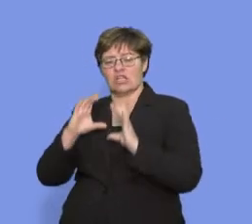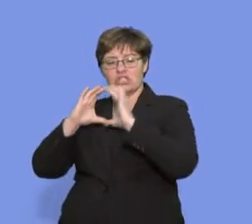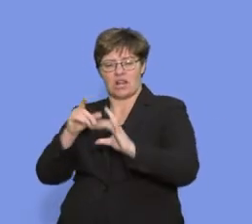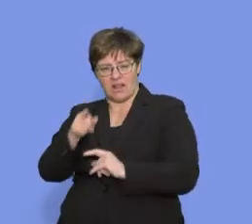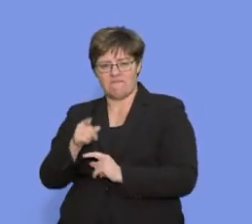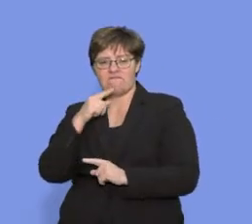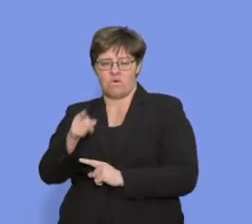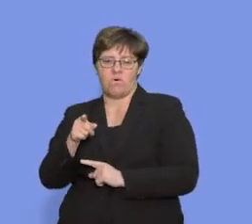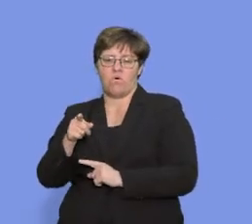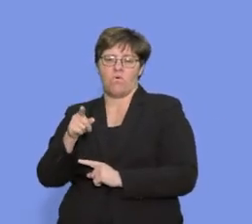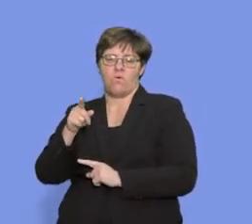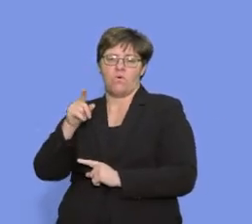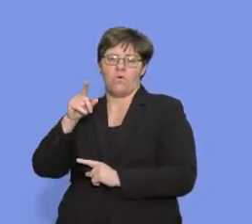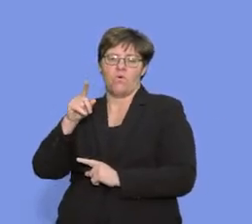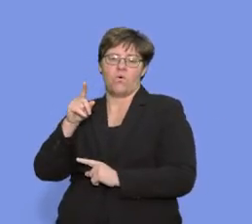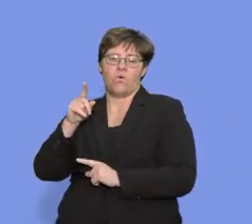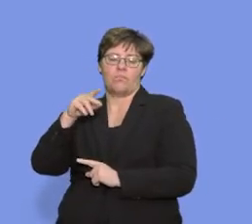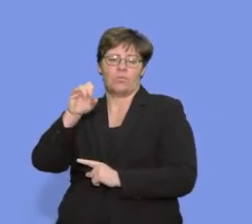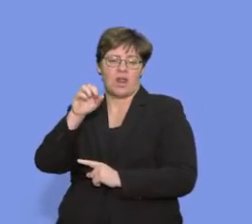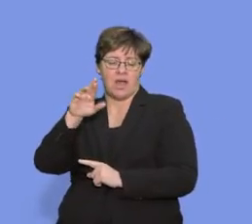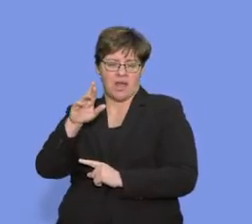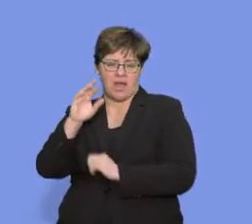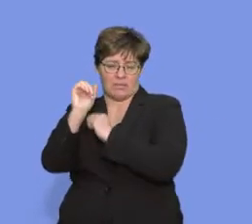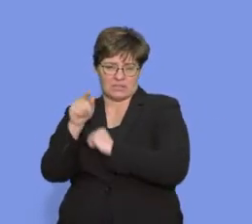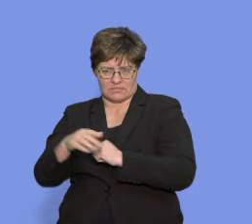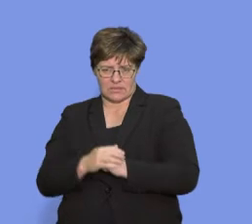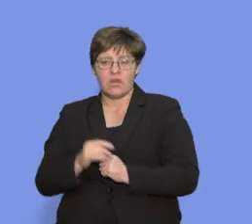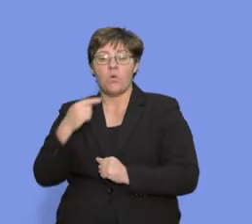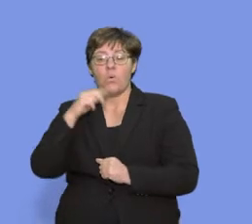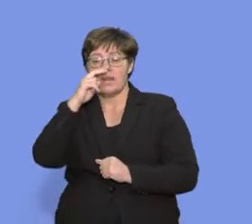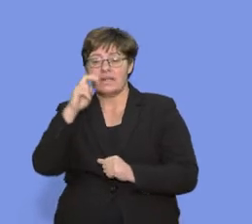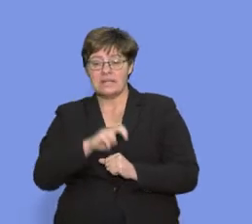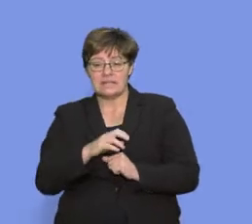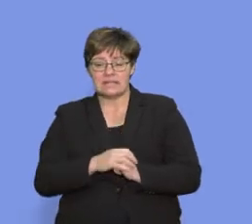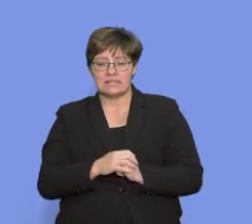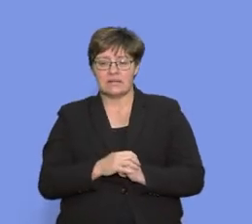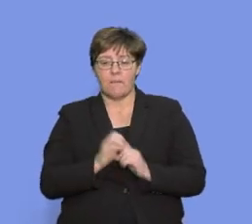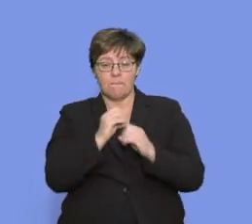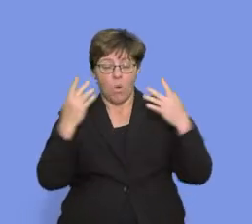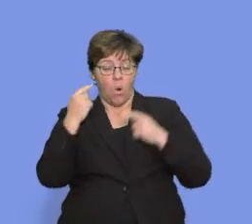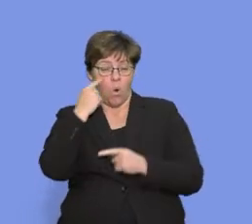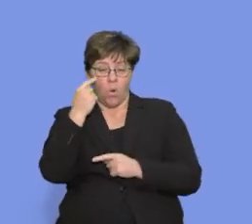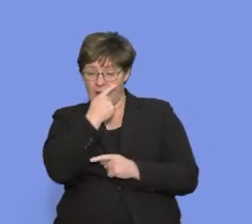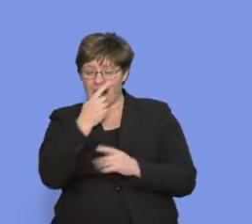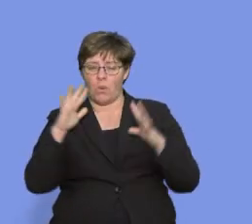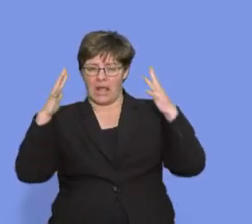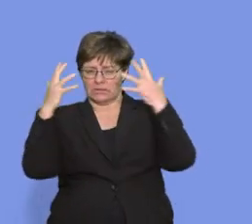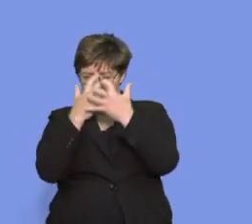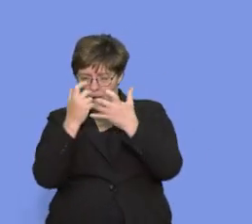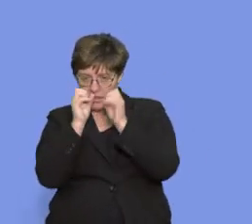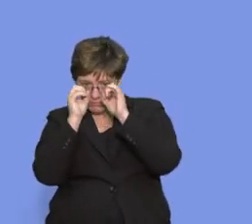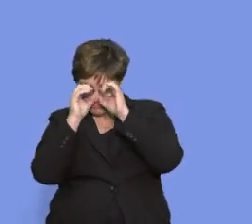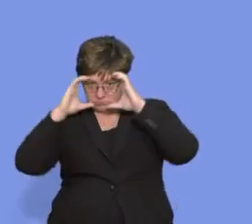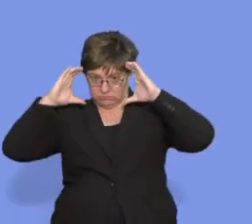are in dim light, we need big pupils. We need dilated pupils to get more light into our eyes, right?